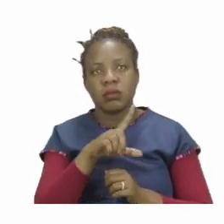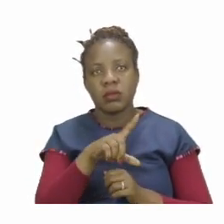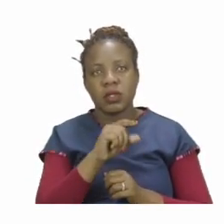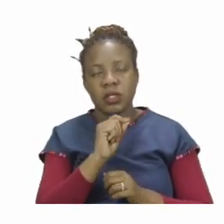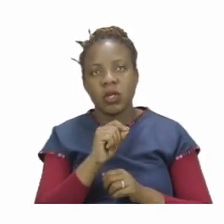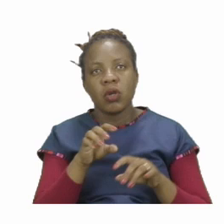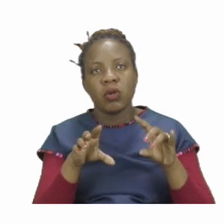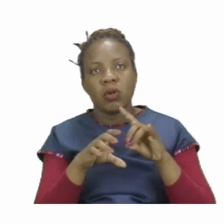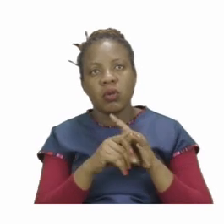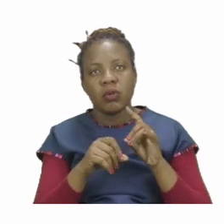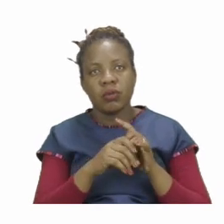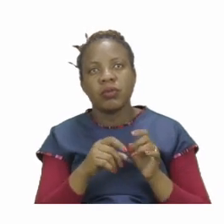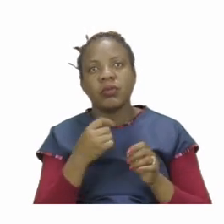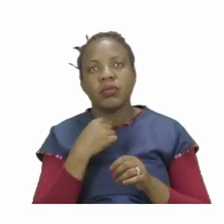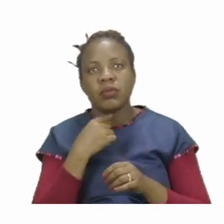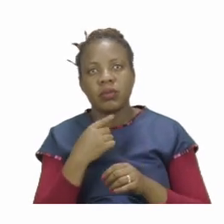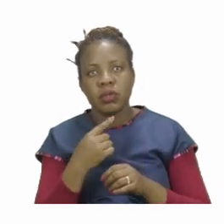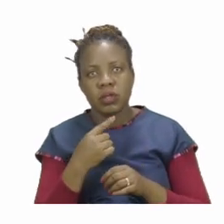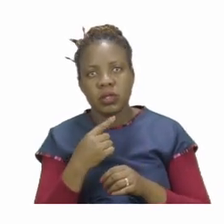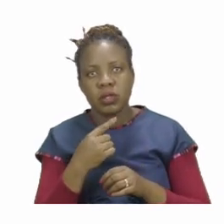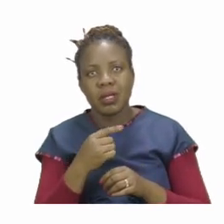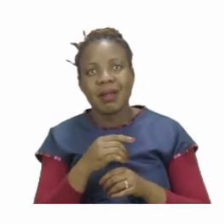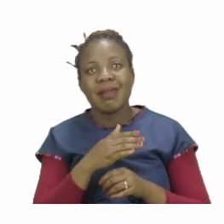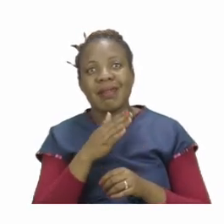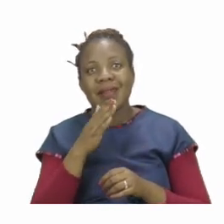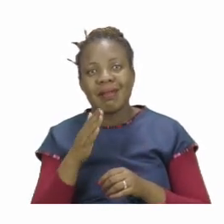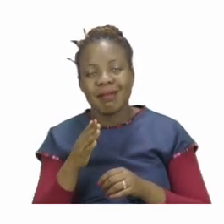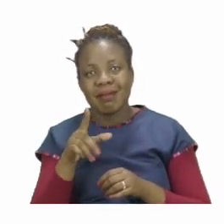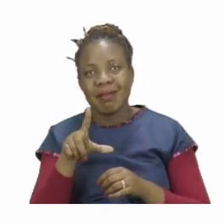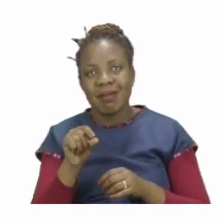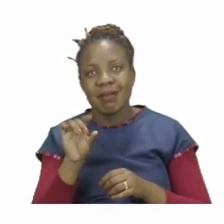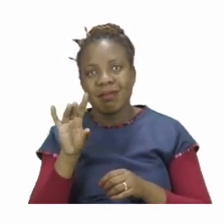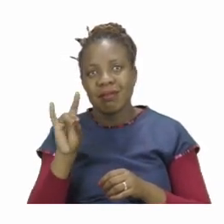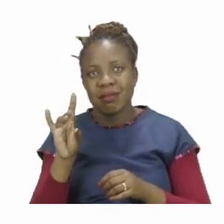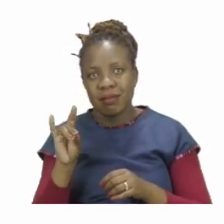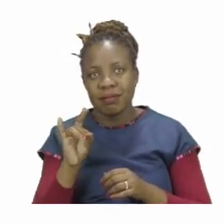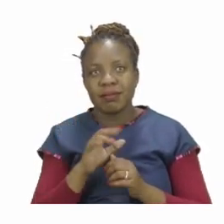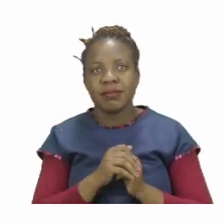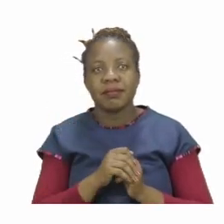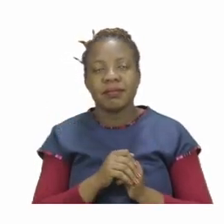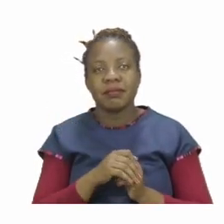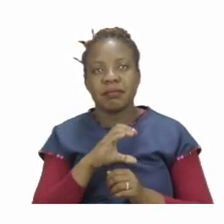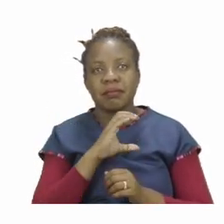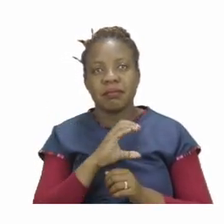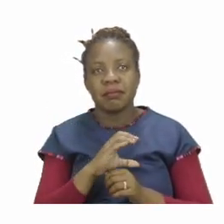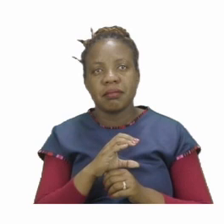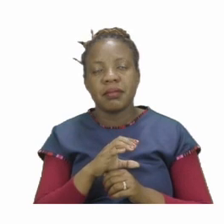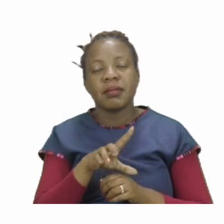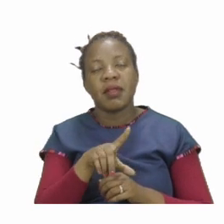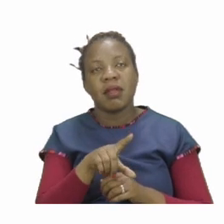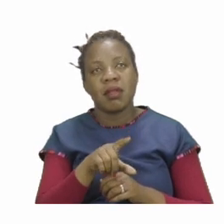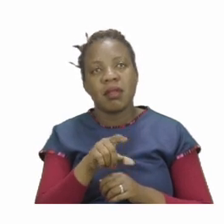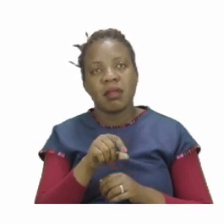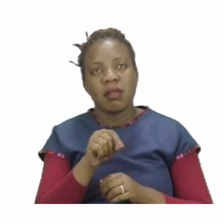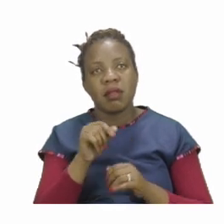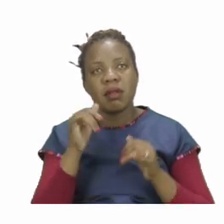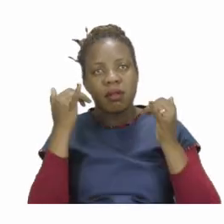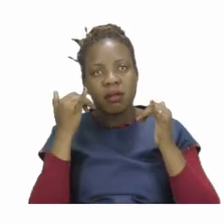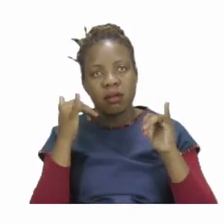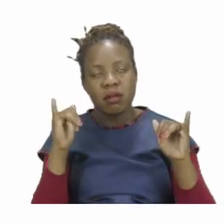the dog. And C, the cow is the